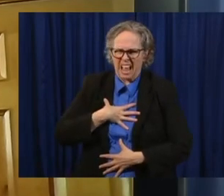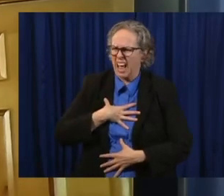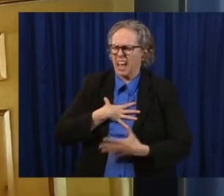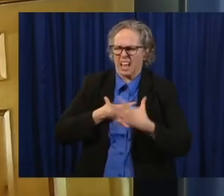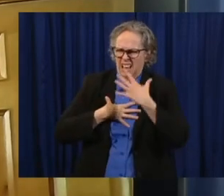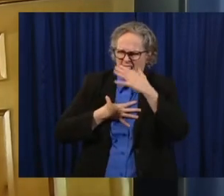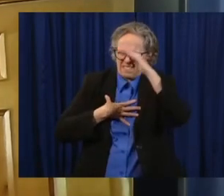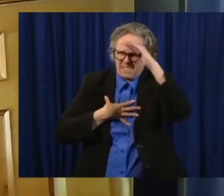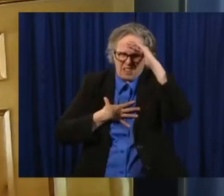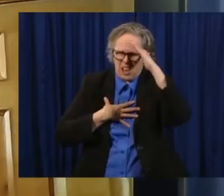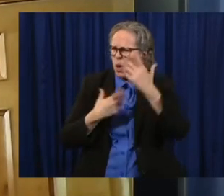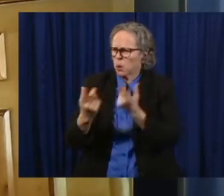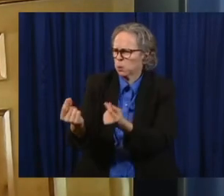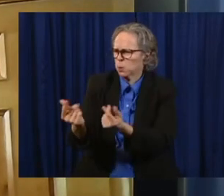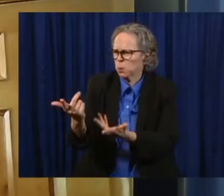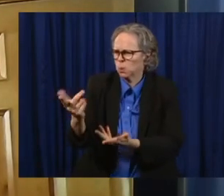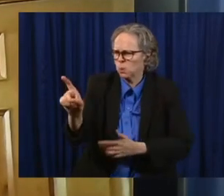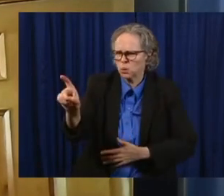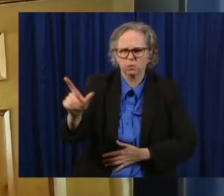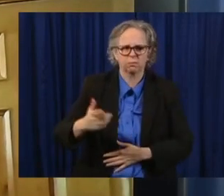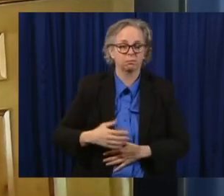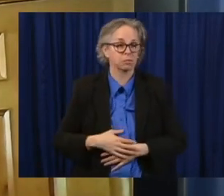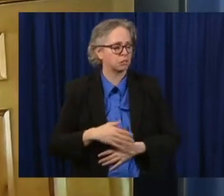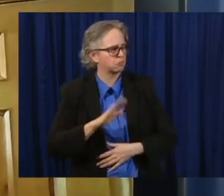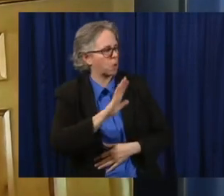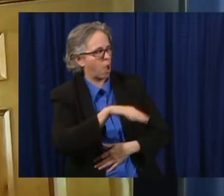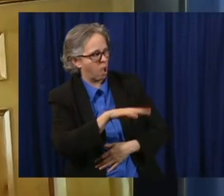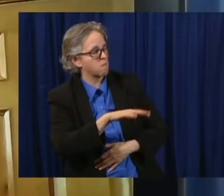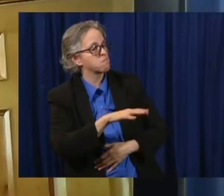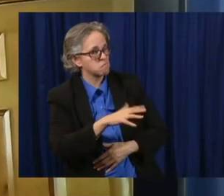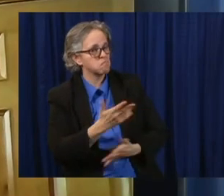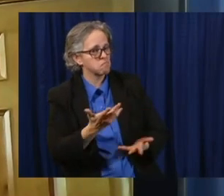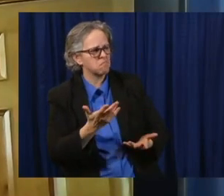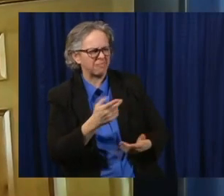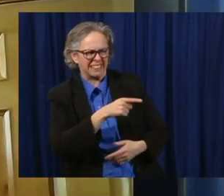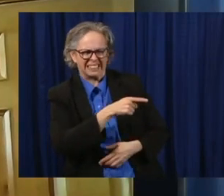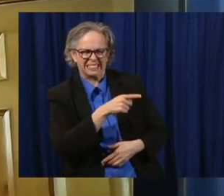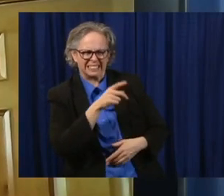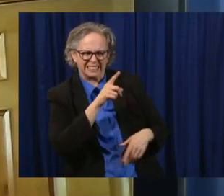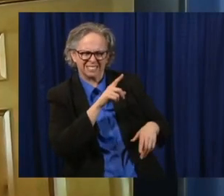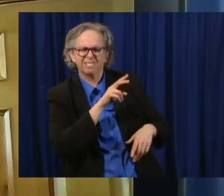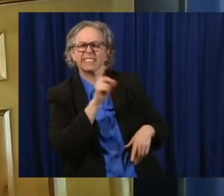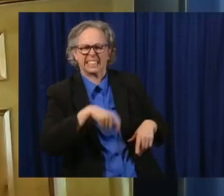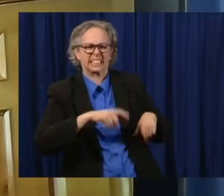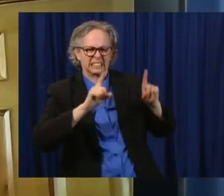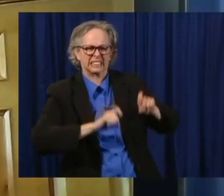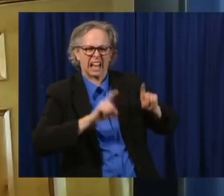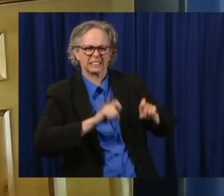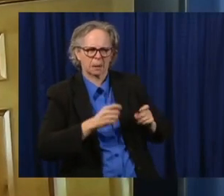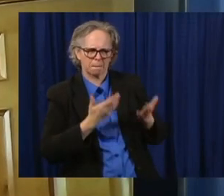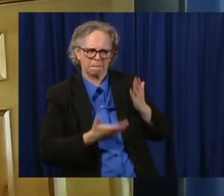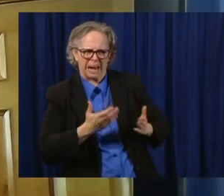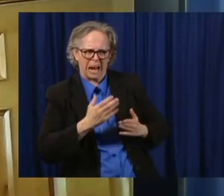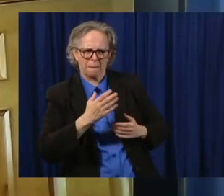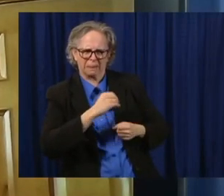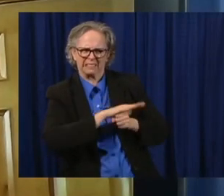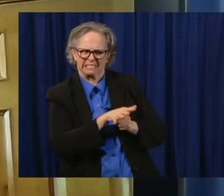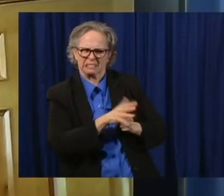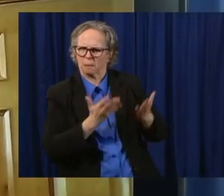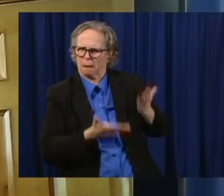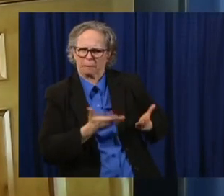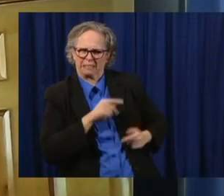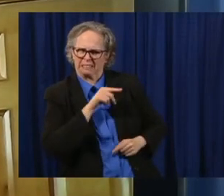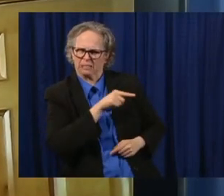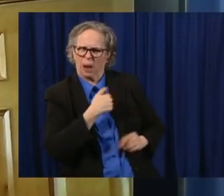healthcare provider may then say, it sounds like you need some testing. You may have COVID-19. At